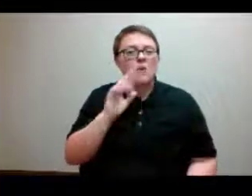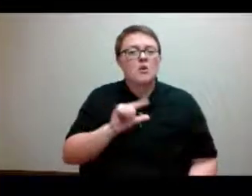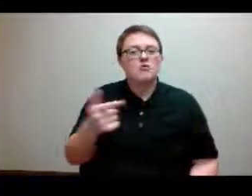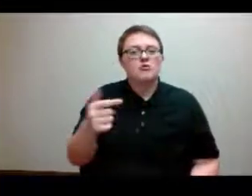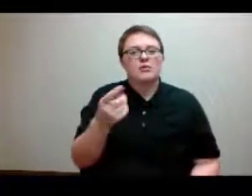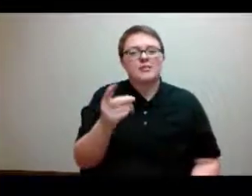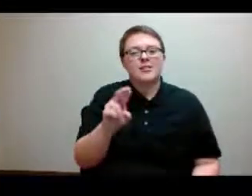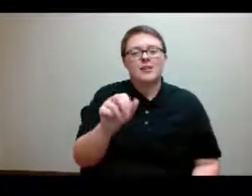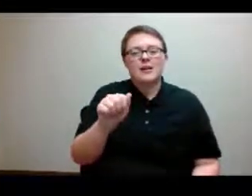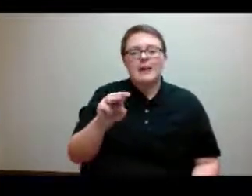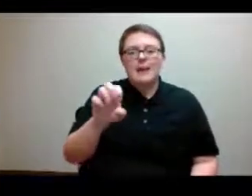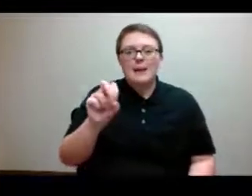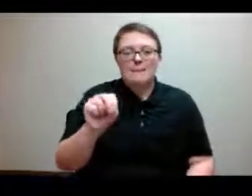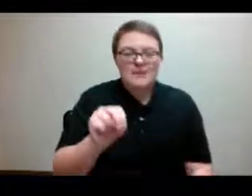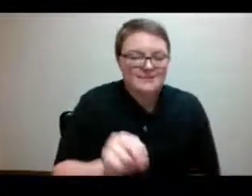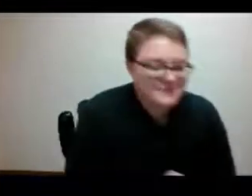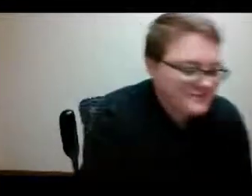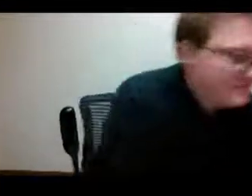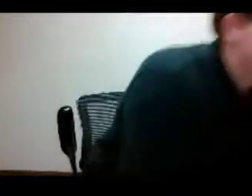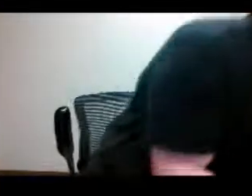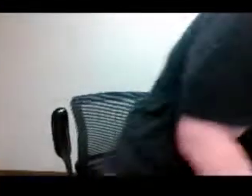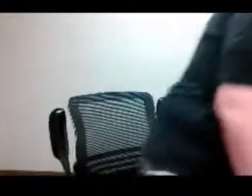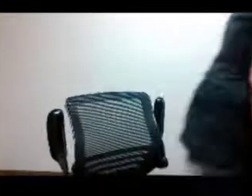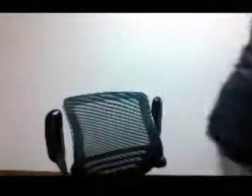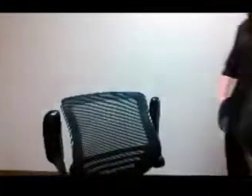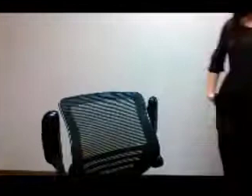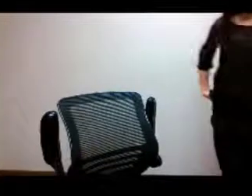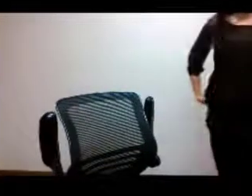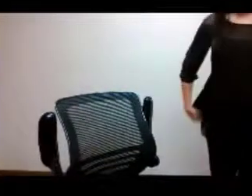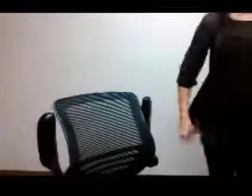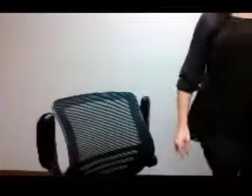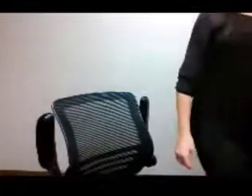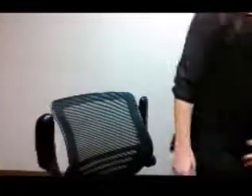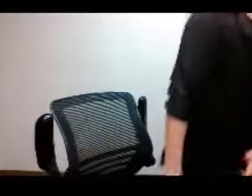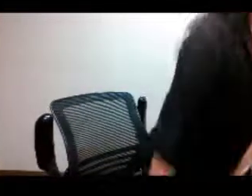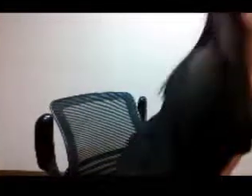Dr. Amon. Thank you, Dr. Mills.